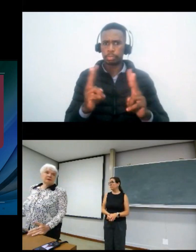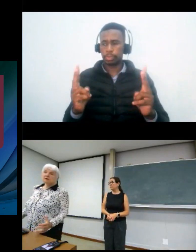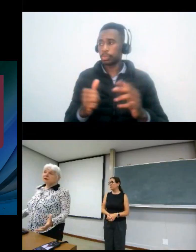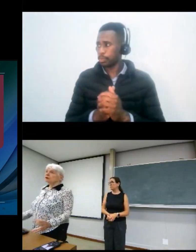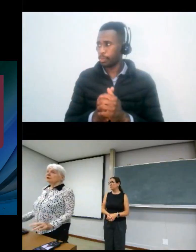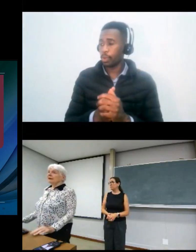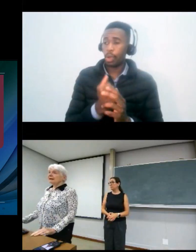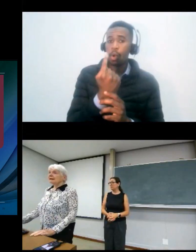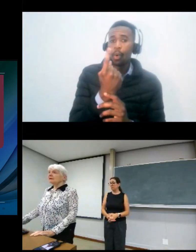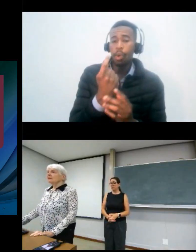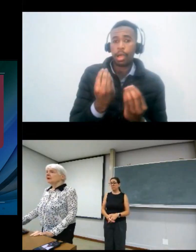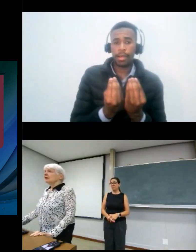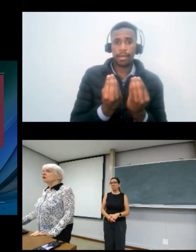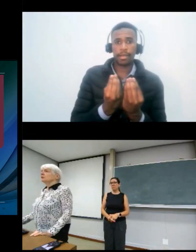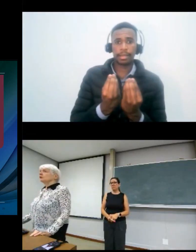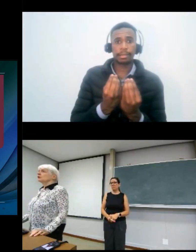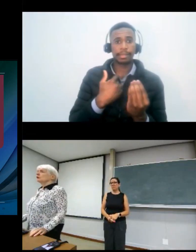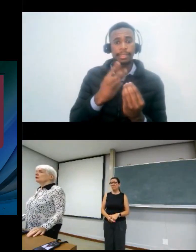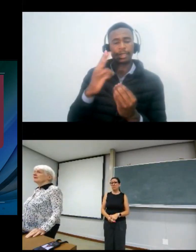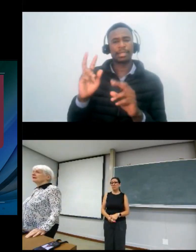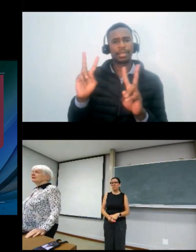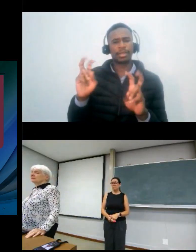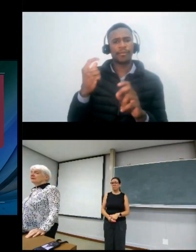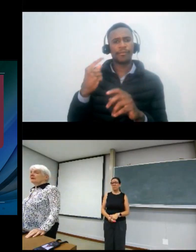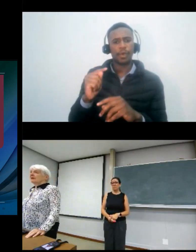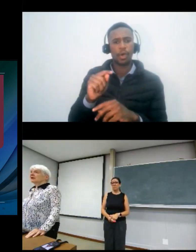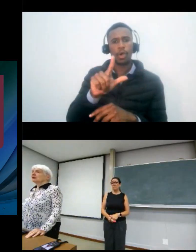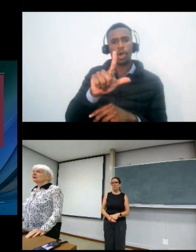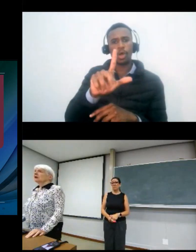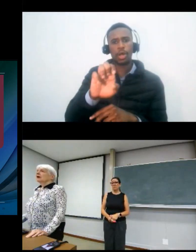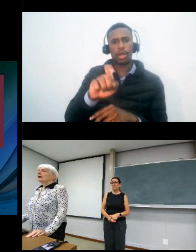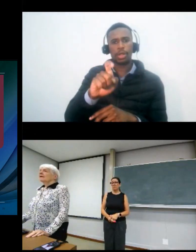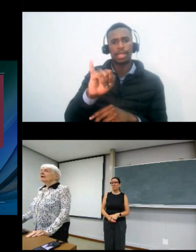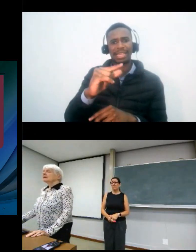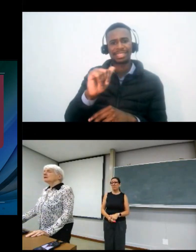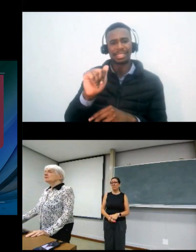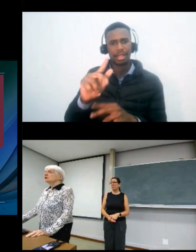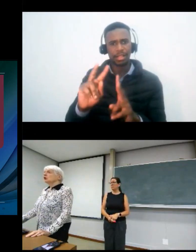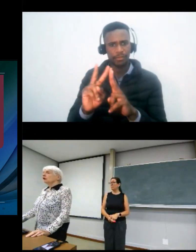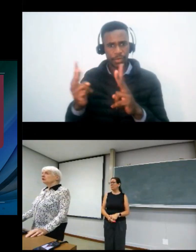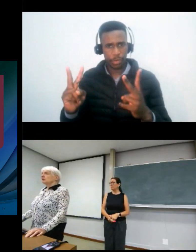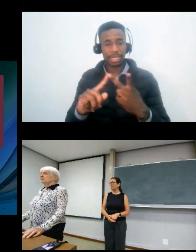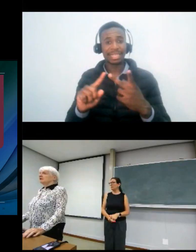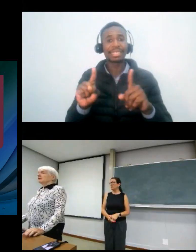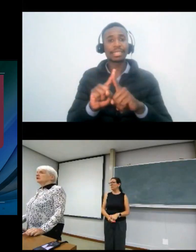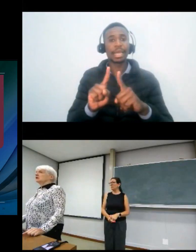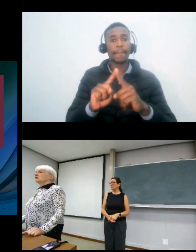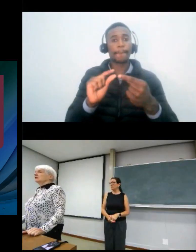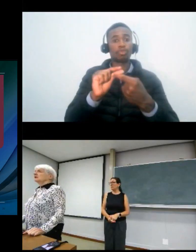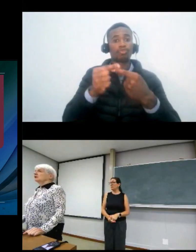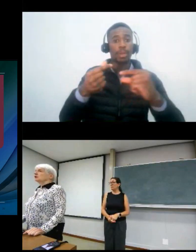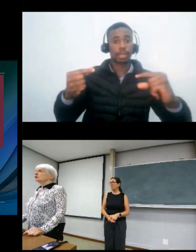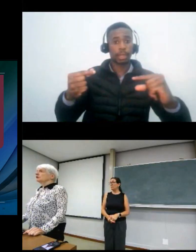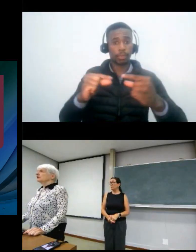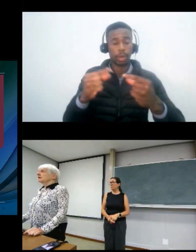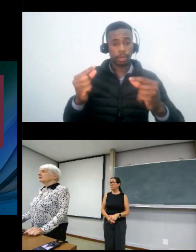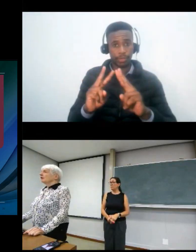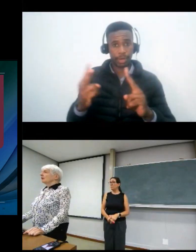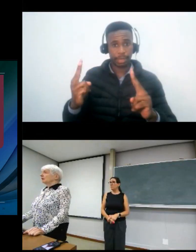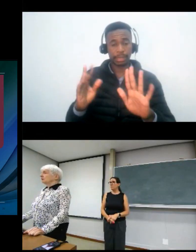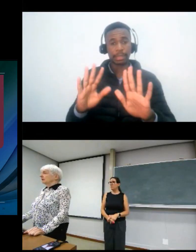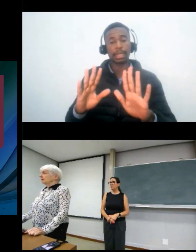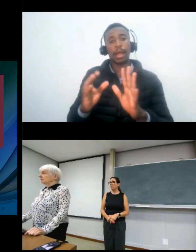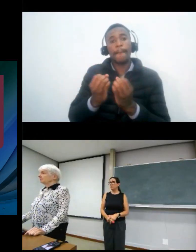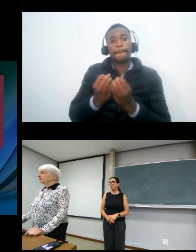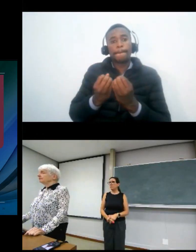which it's true for lexical variation, but also grammatical variation, that the majority of teachers in schools for the